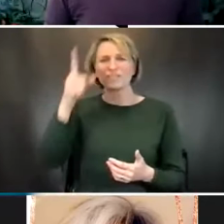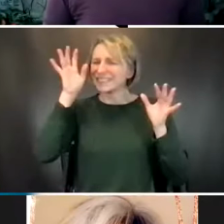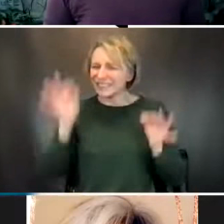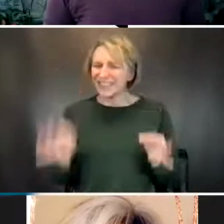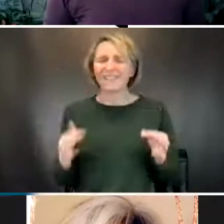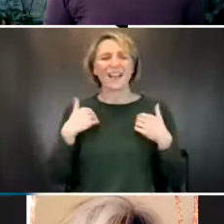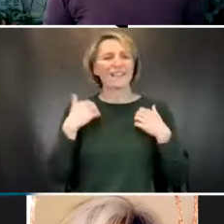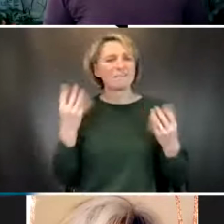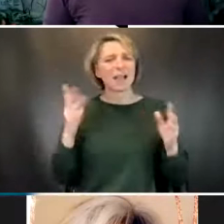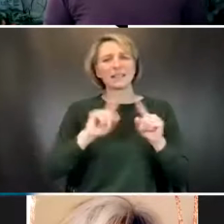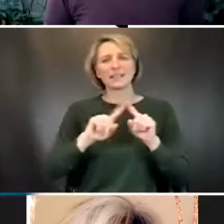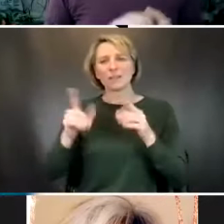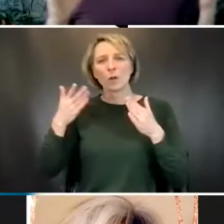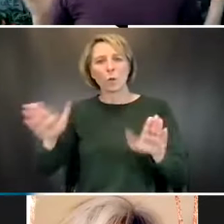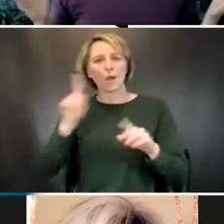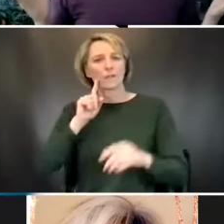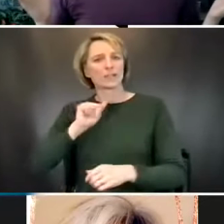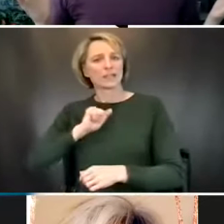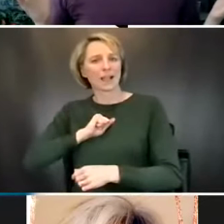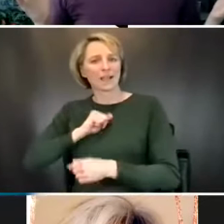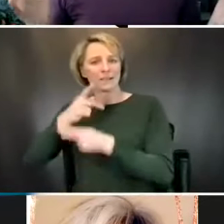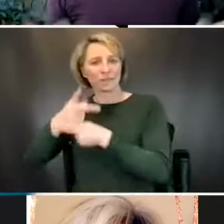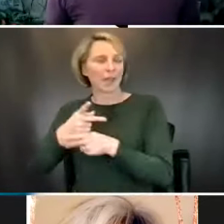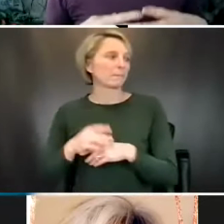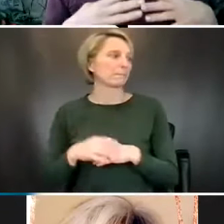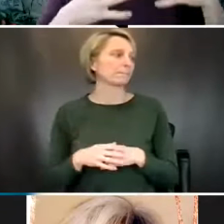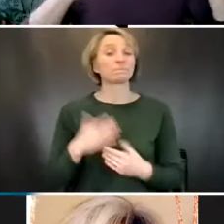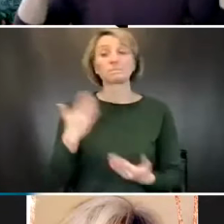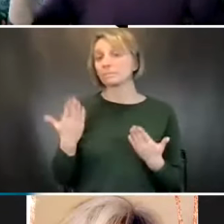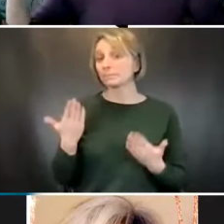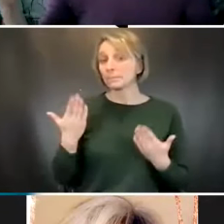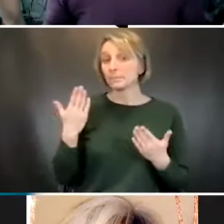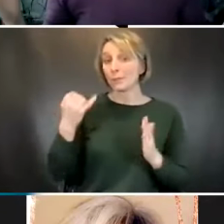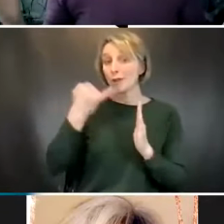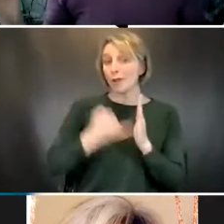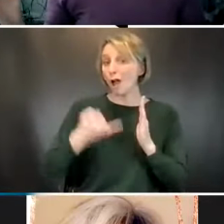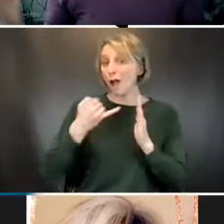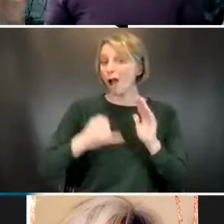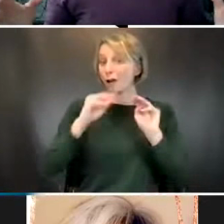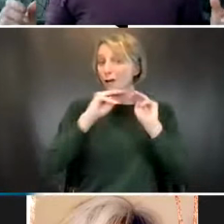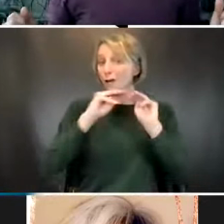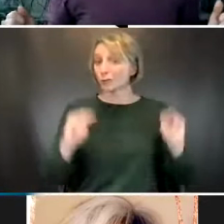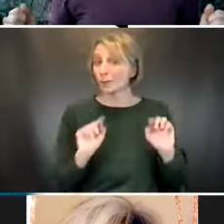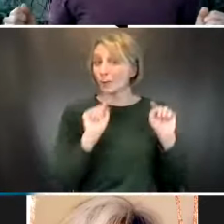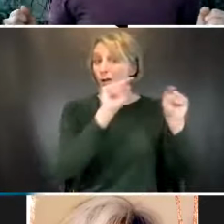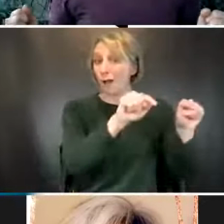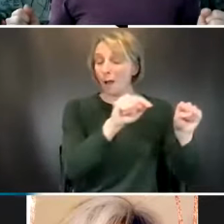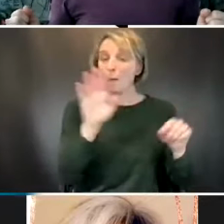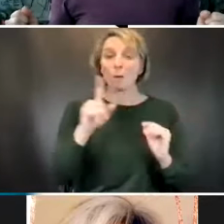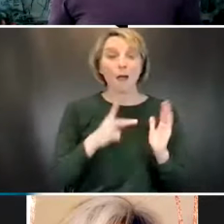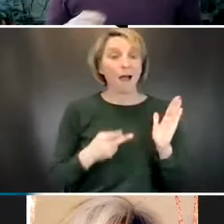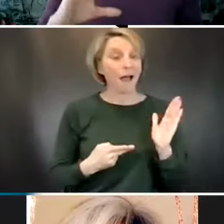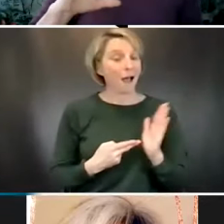do. Going to an art museum. So this is why it's been so great for